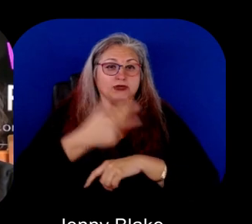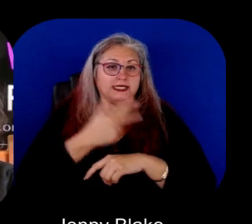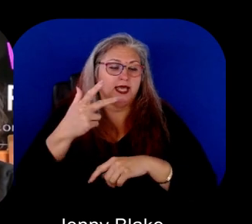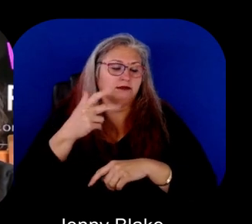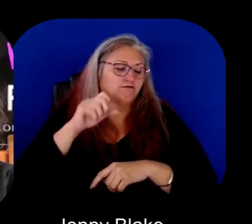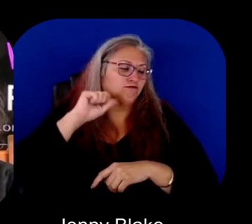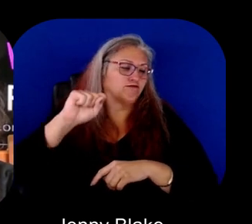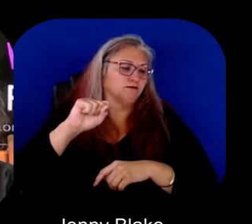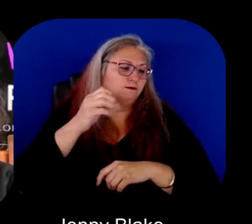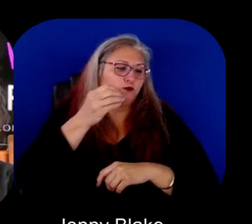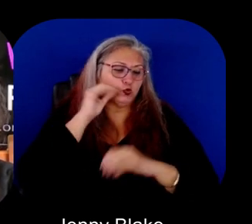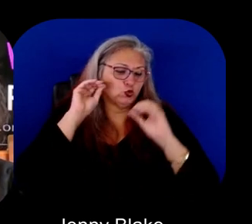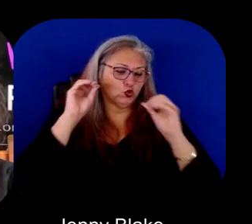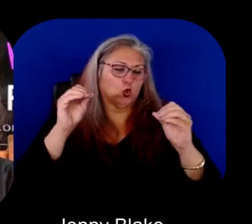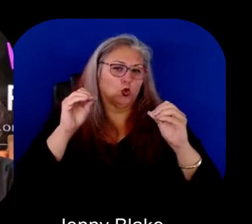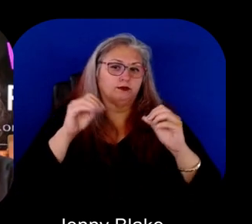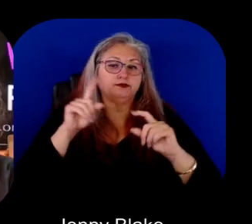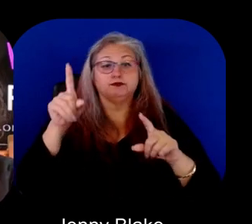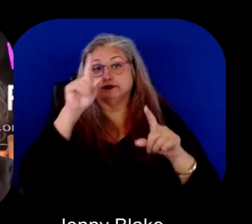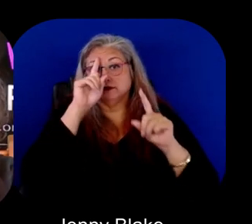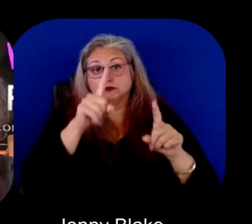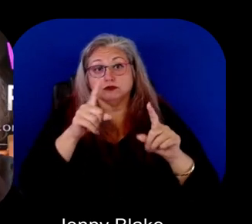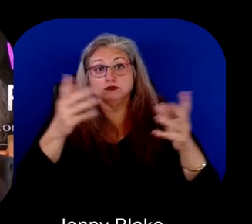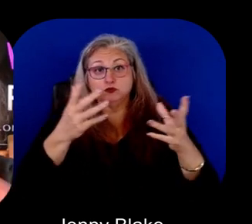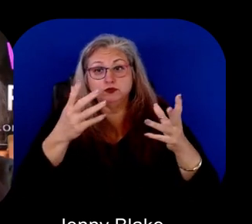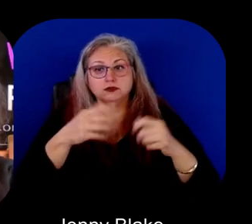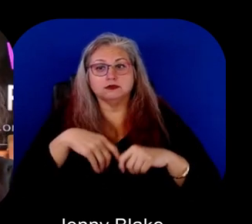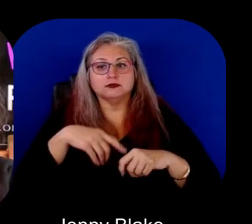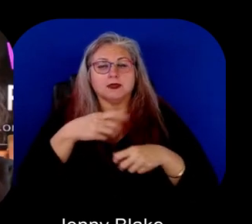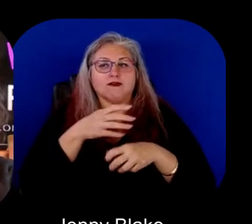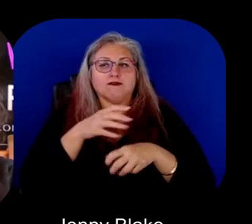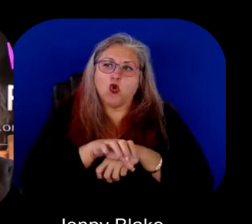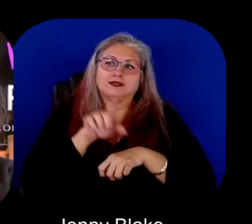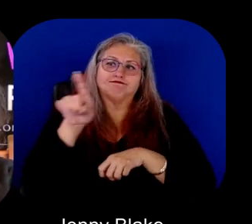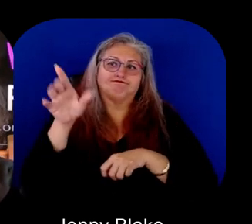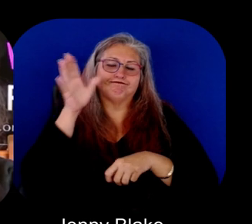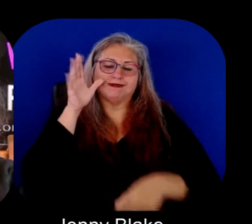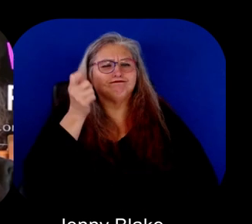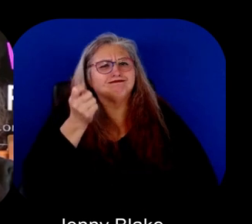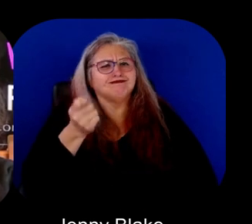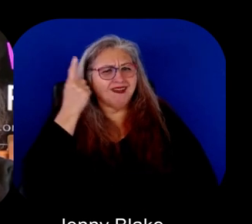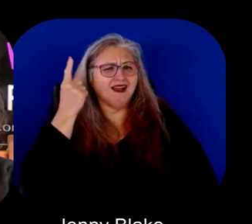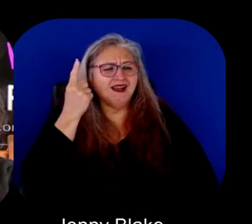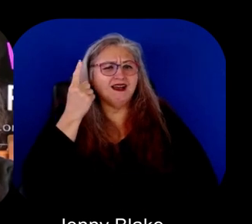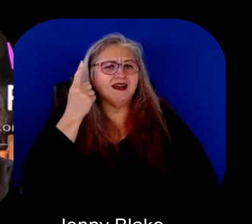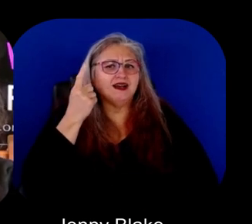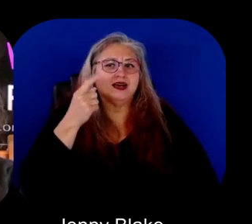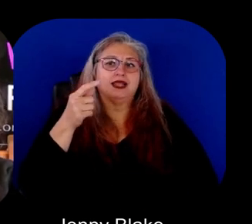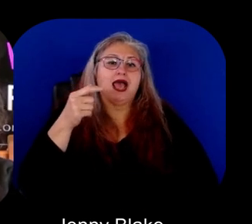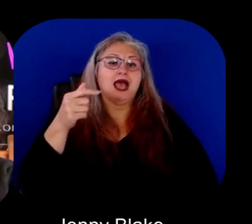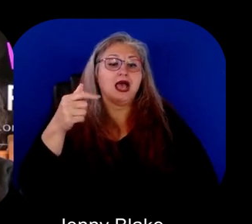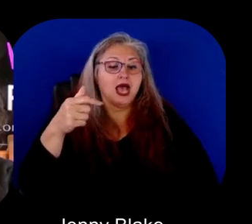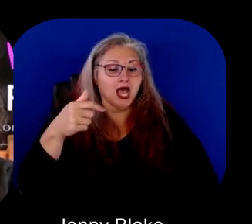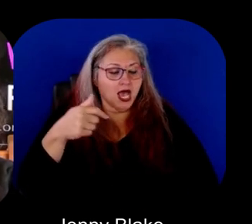3 whole days. Her aim was to make him understand, make her father understand that she